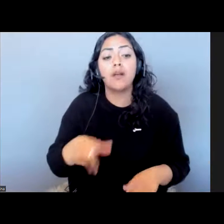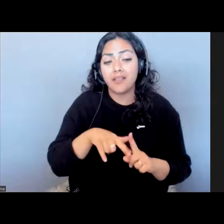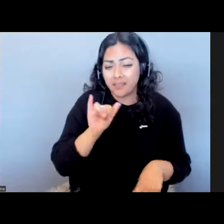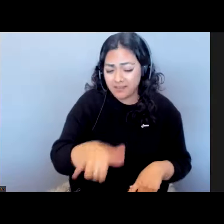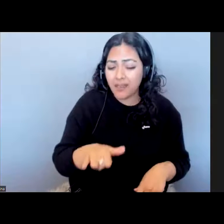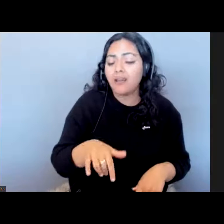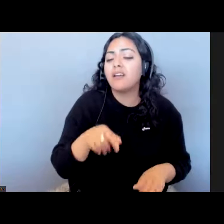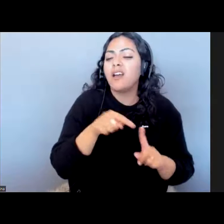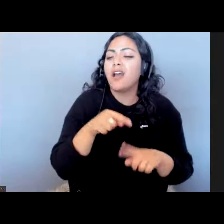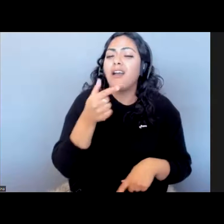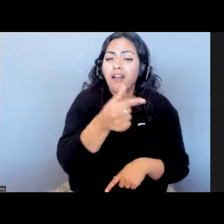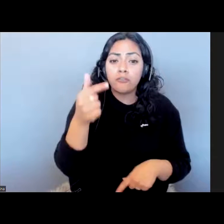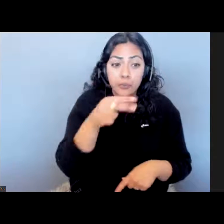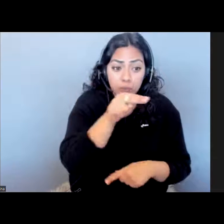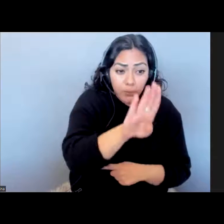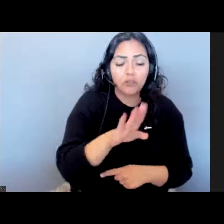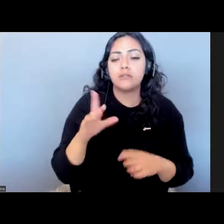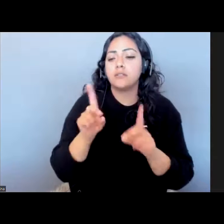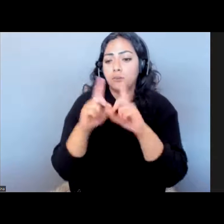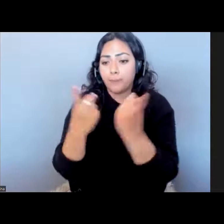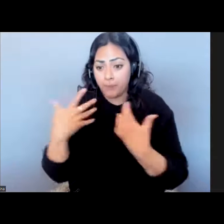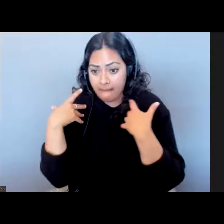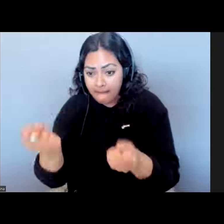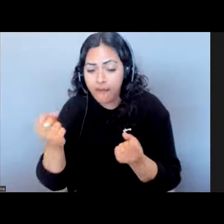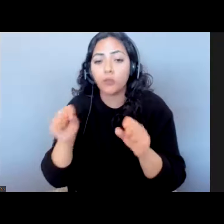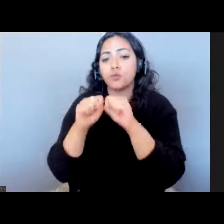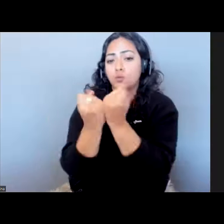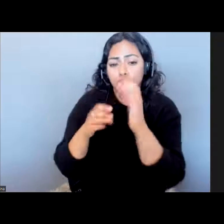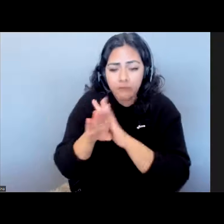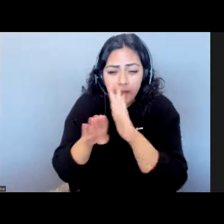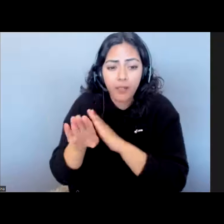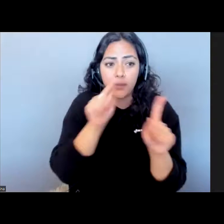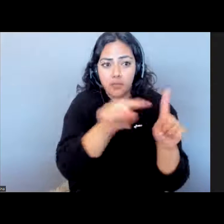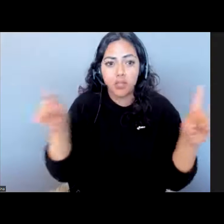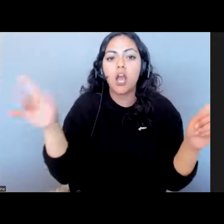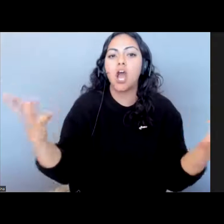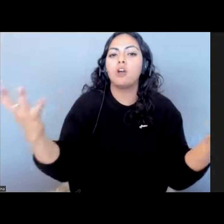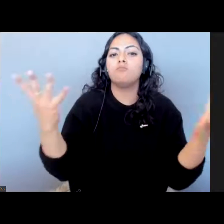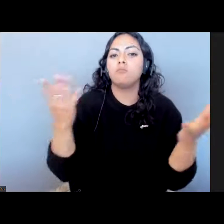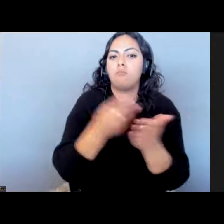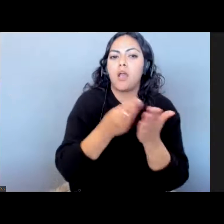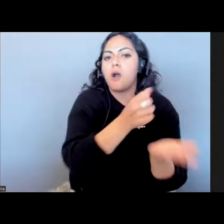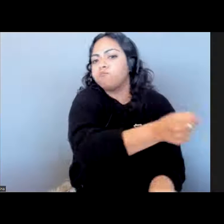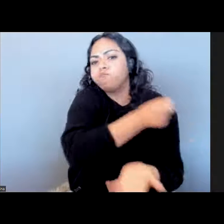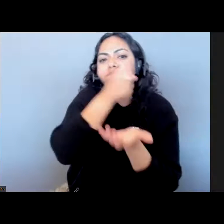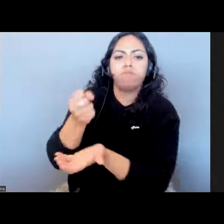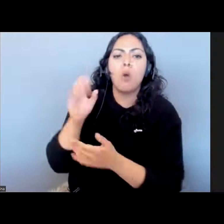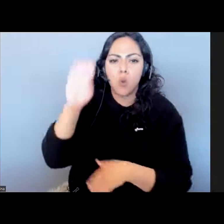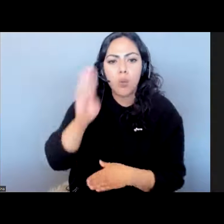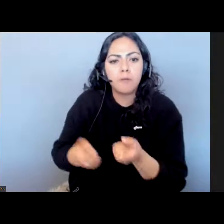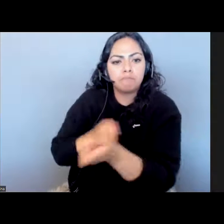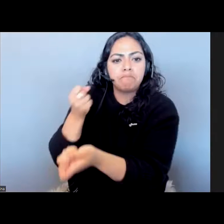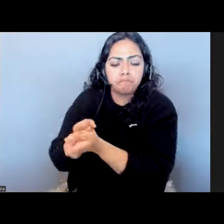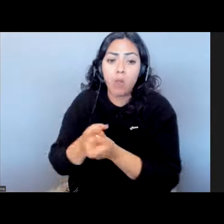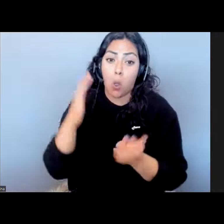Brunswick, the Department of Health and Social Development. And it's my hope that they recognize the impact of that